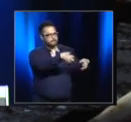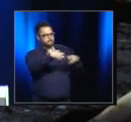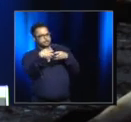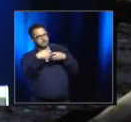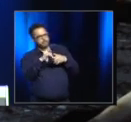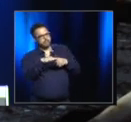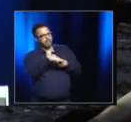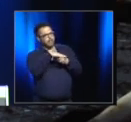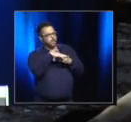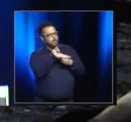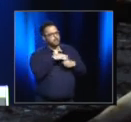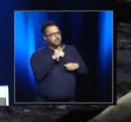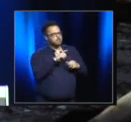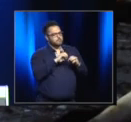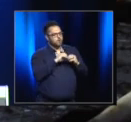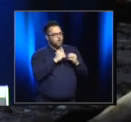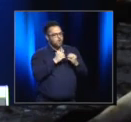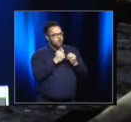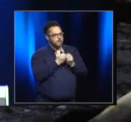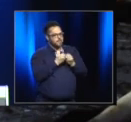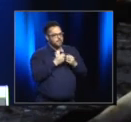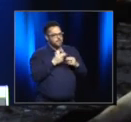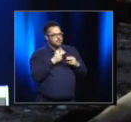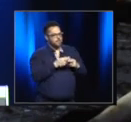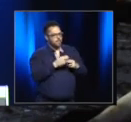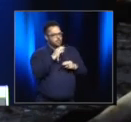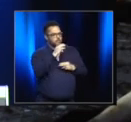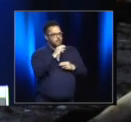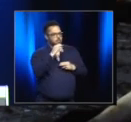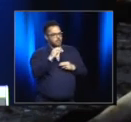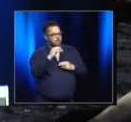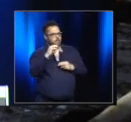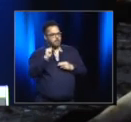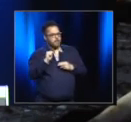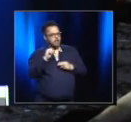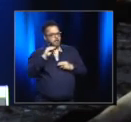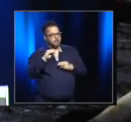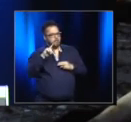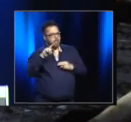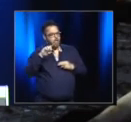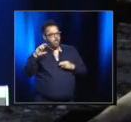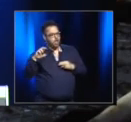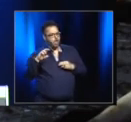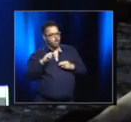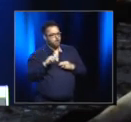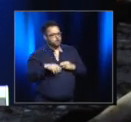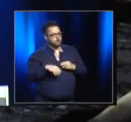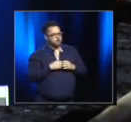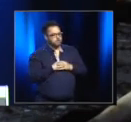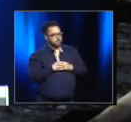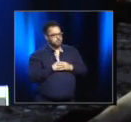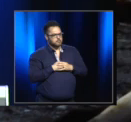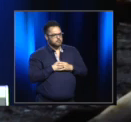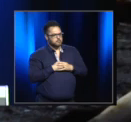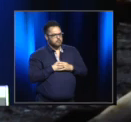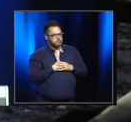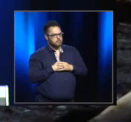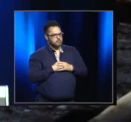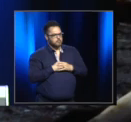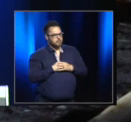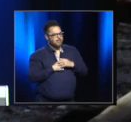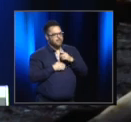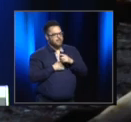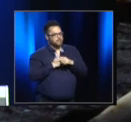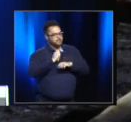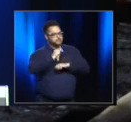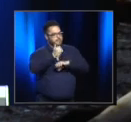an organisation called CAMELO, which stands for the Commission for the Conservation of Antarctic Marine Living Resources, was set up about